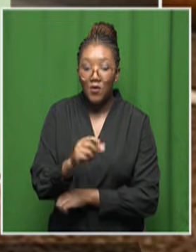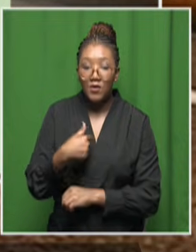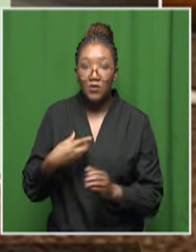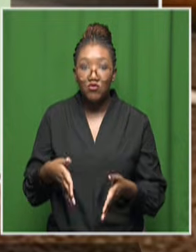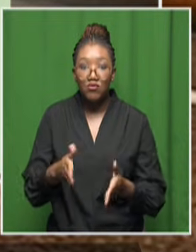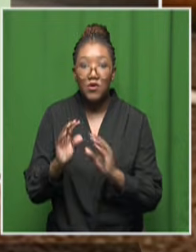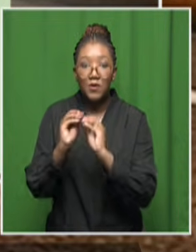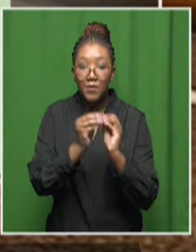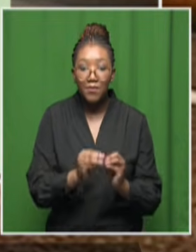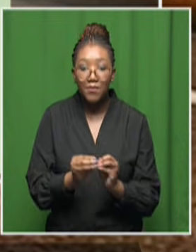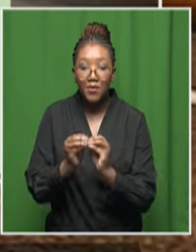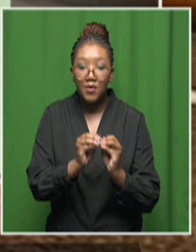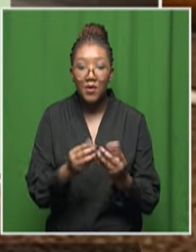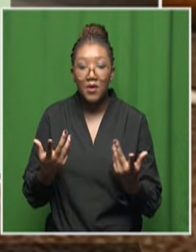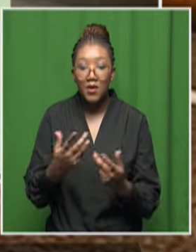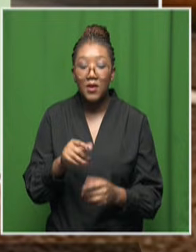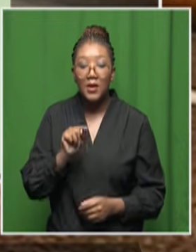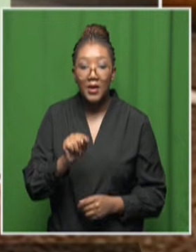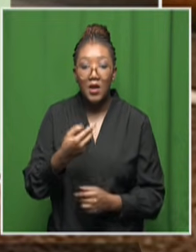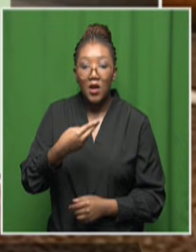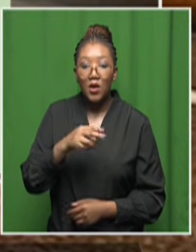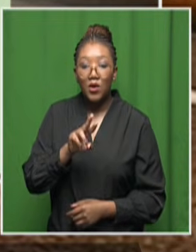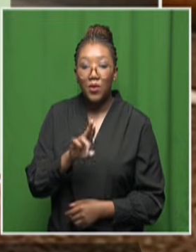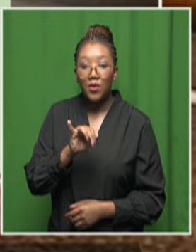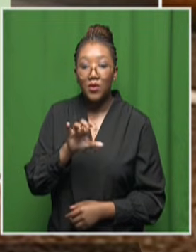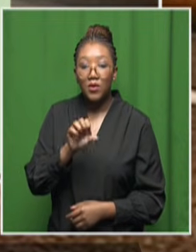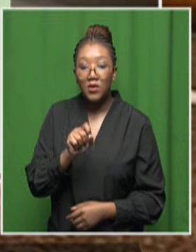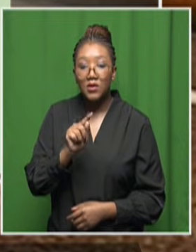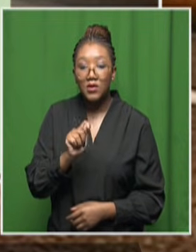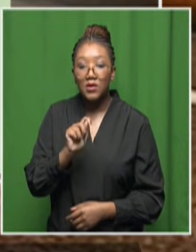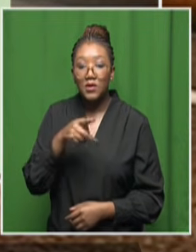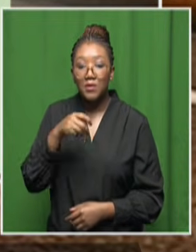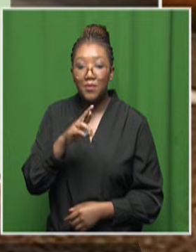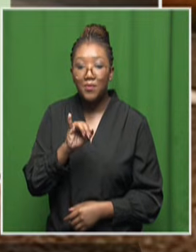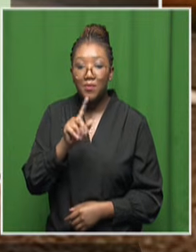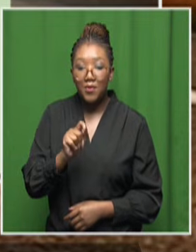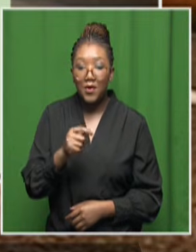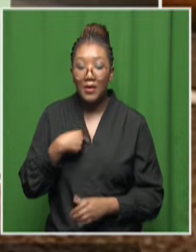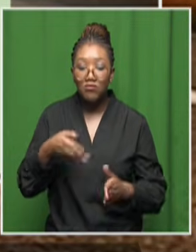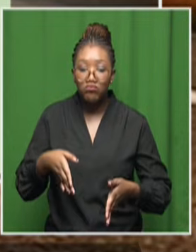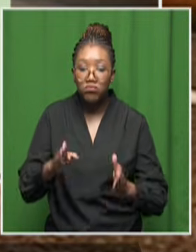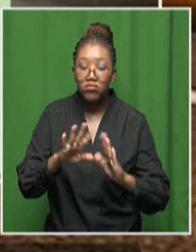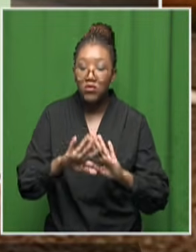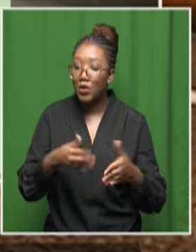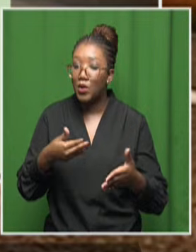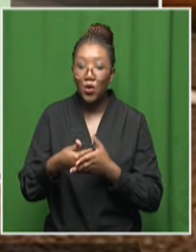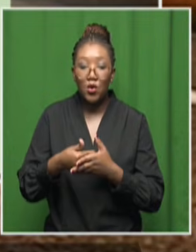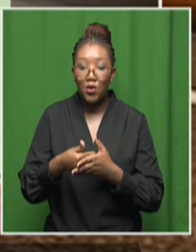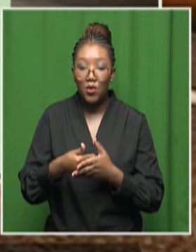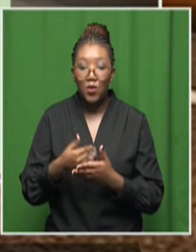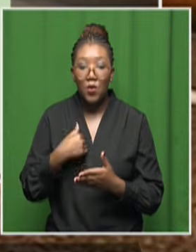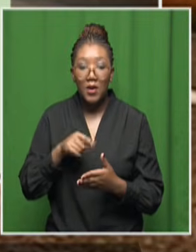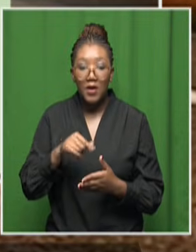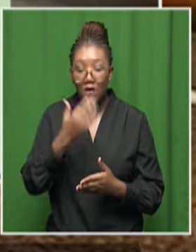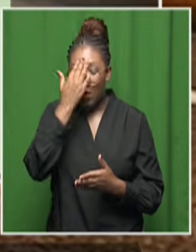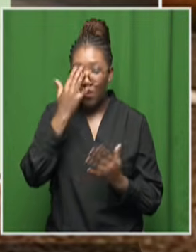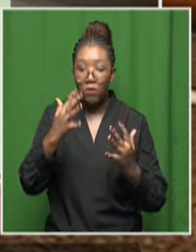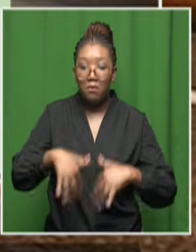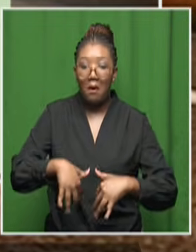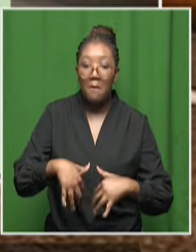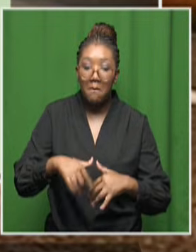to go from Hoedspruit through to Palabora, that bottom section of the R40 there is closed off, and that is due to some really